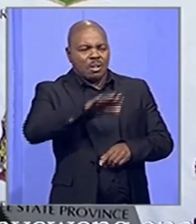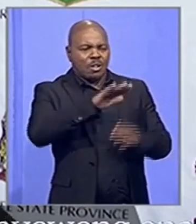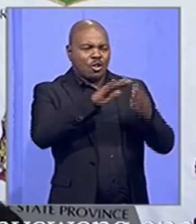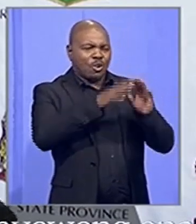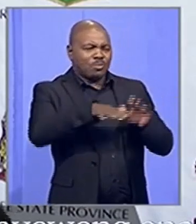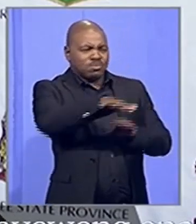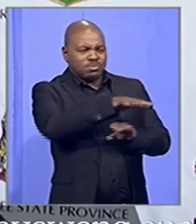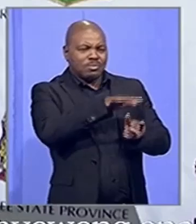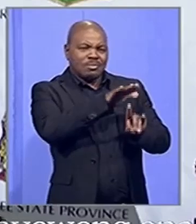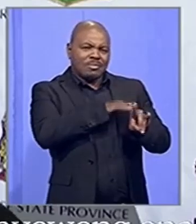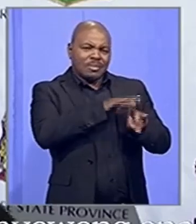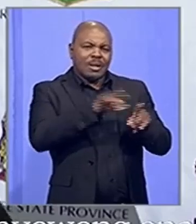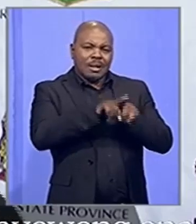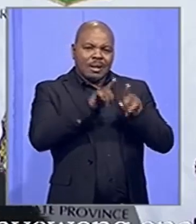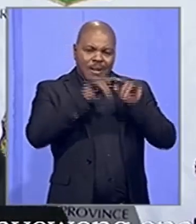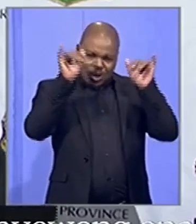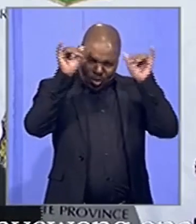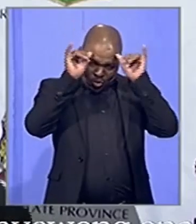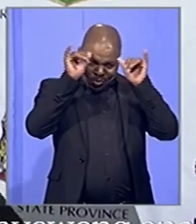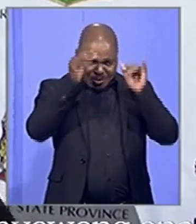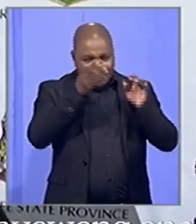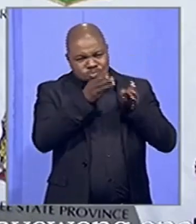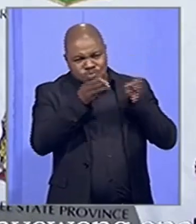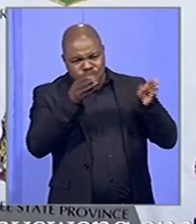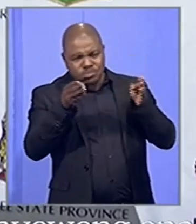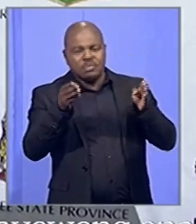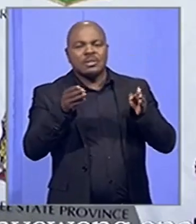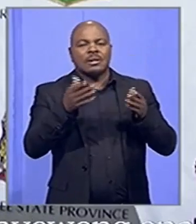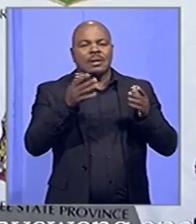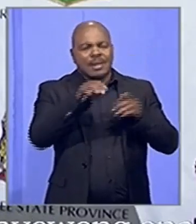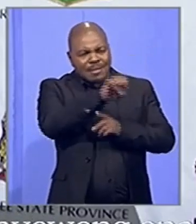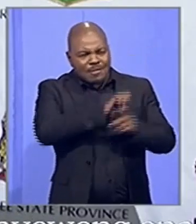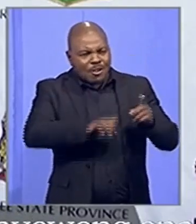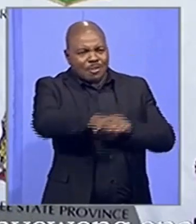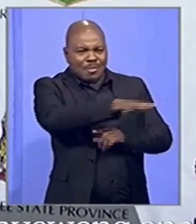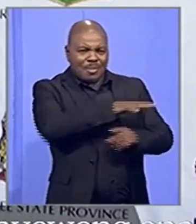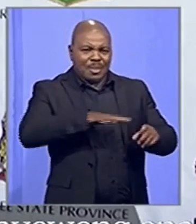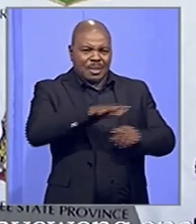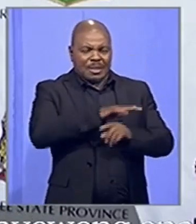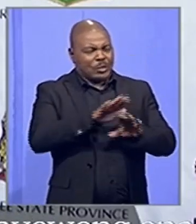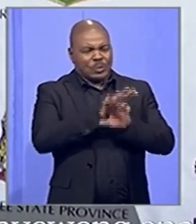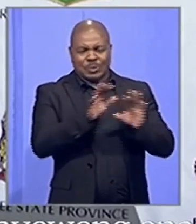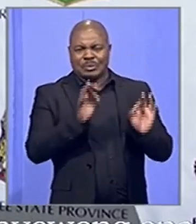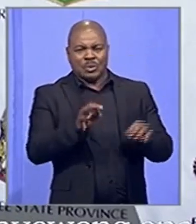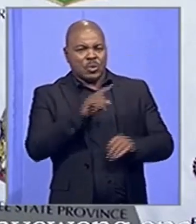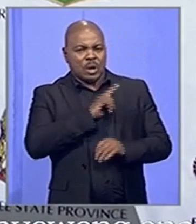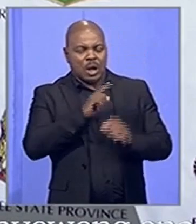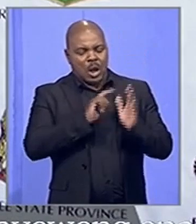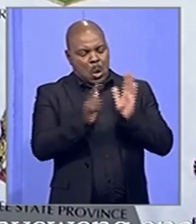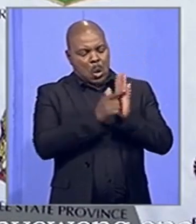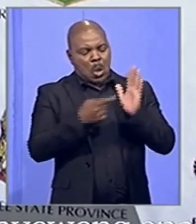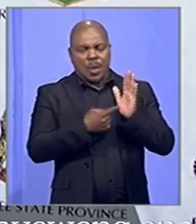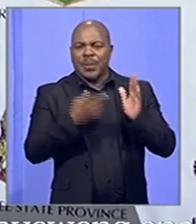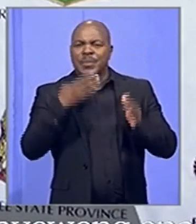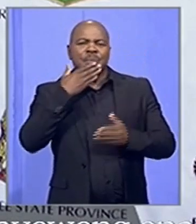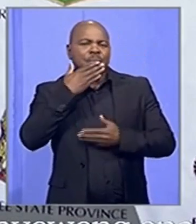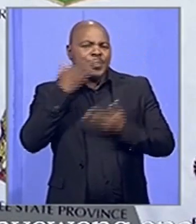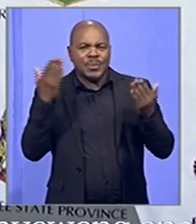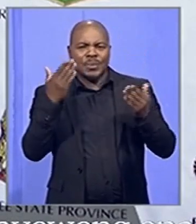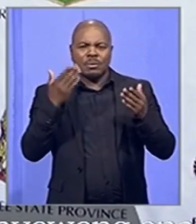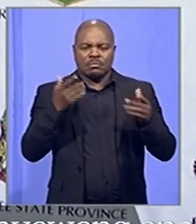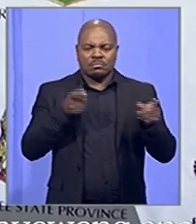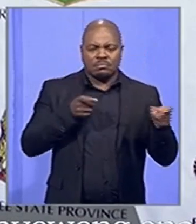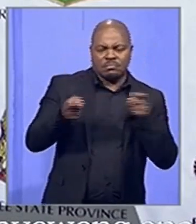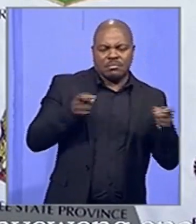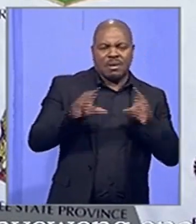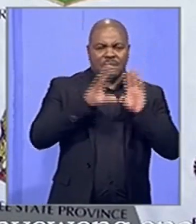di kgomo re boele ka dikgomo tse phelang ka raba batho environment o thola hore ha e ntle hobane ha ona melawana ena e thibelang batho e